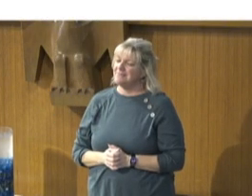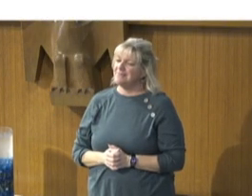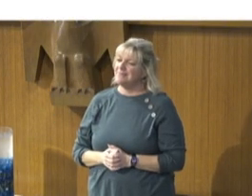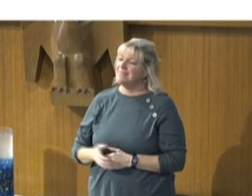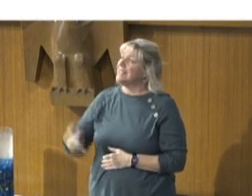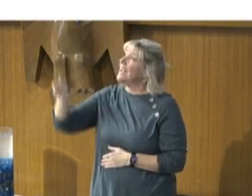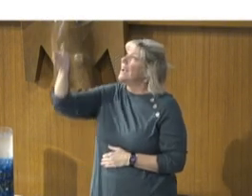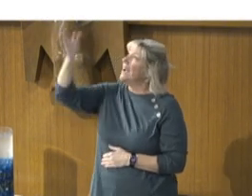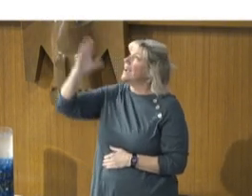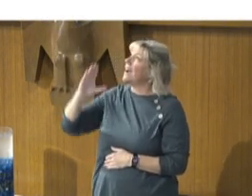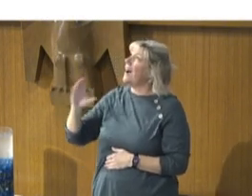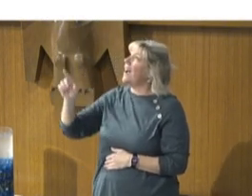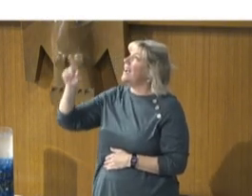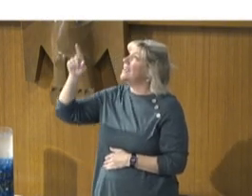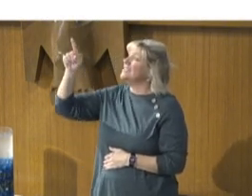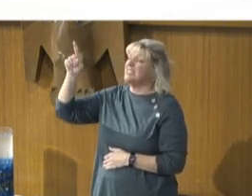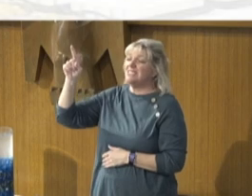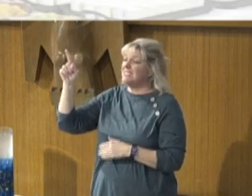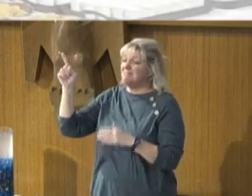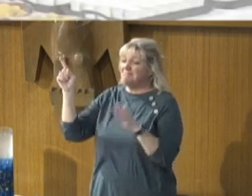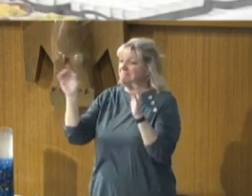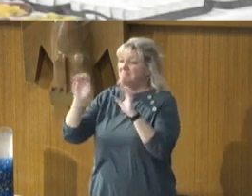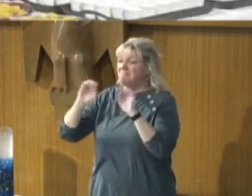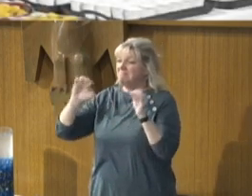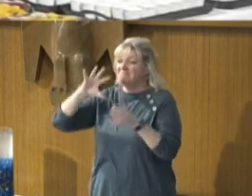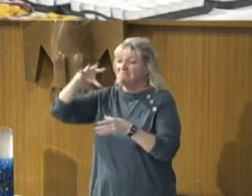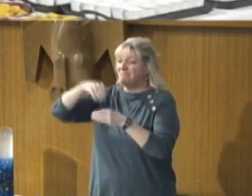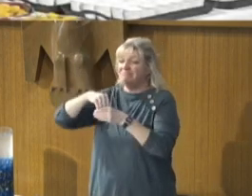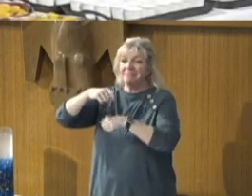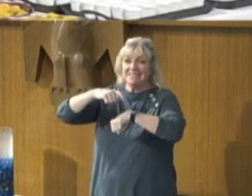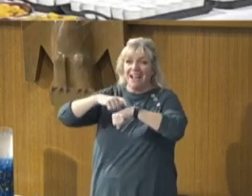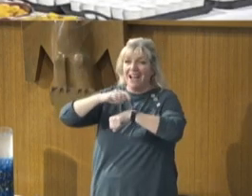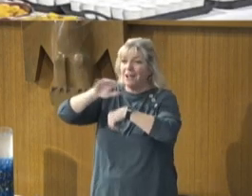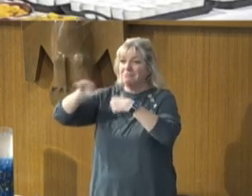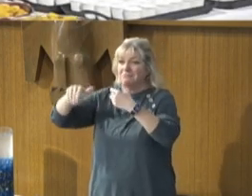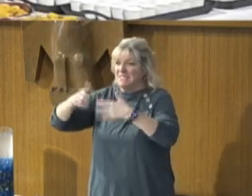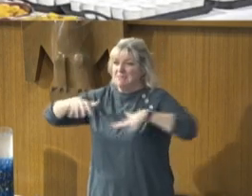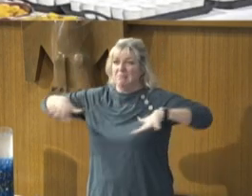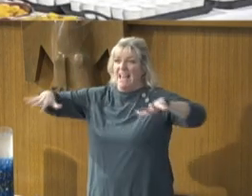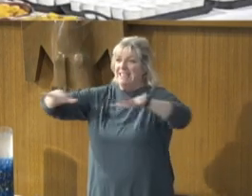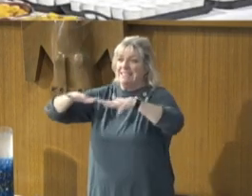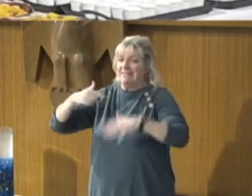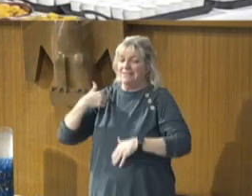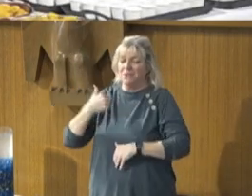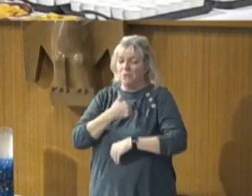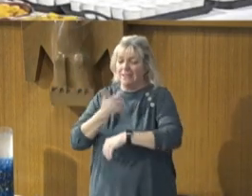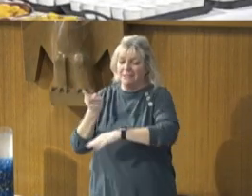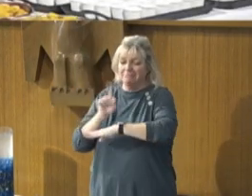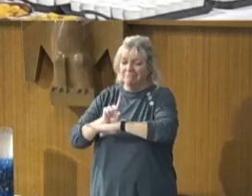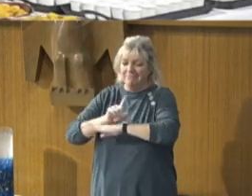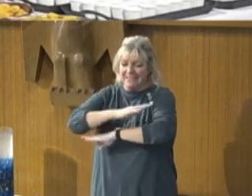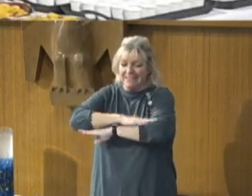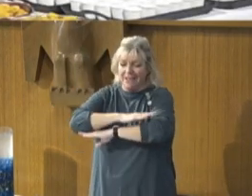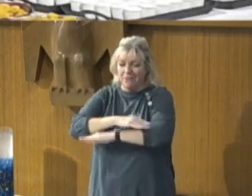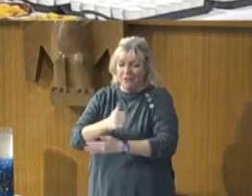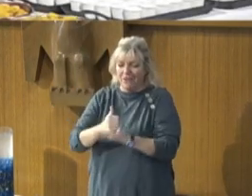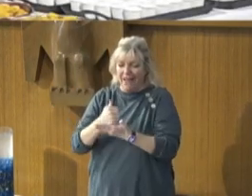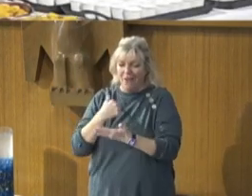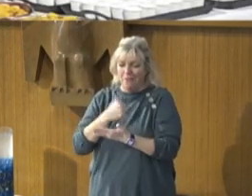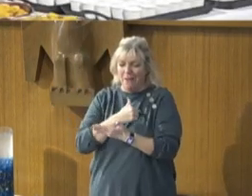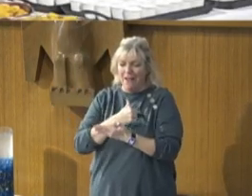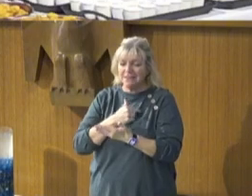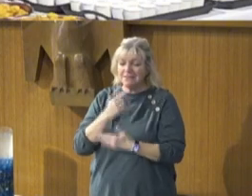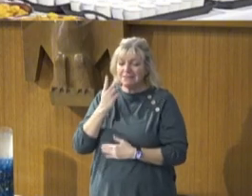God, who exists outside of time and space, we come to this table because it is a glimpse of a future table, a table